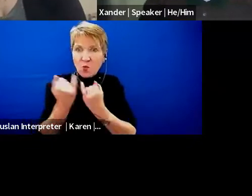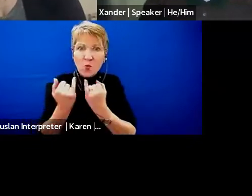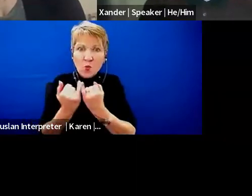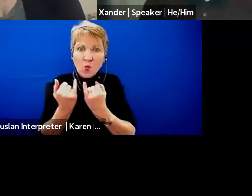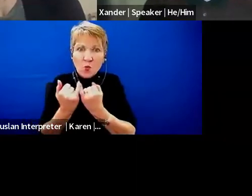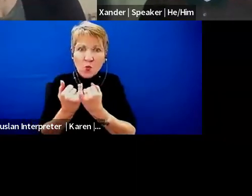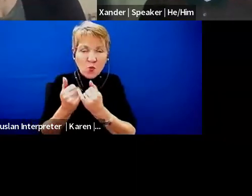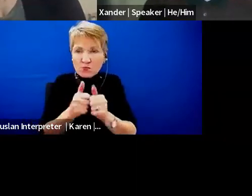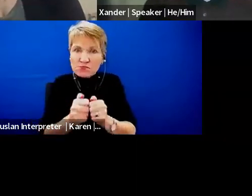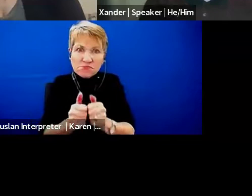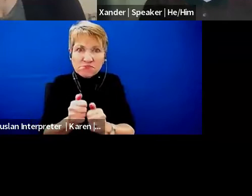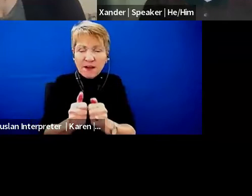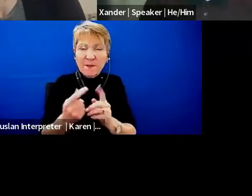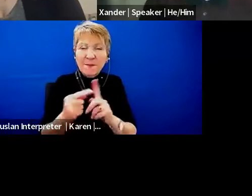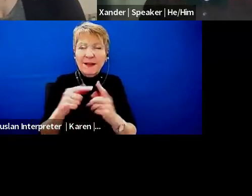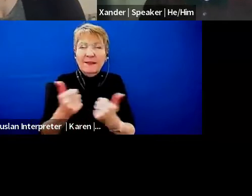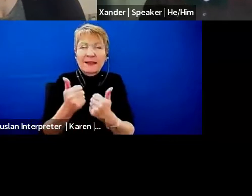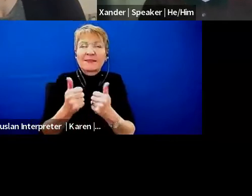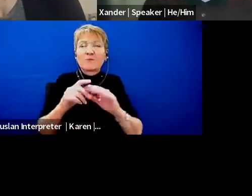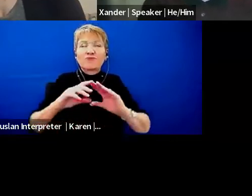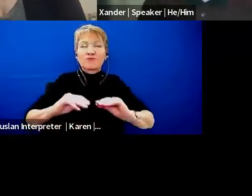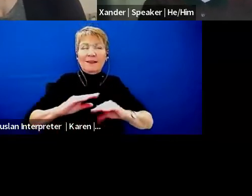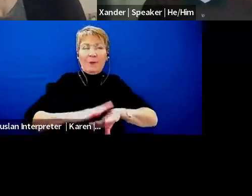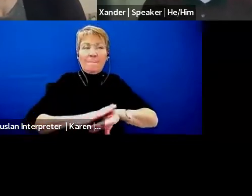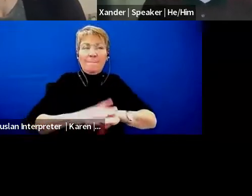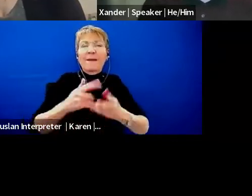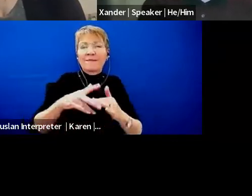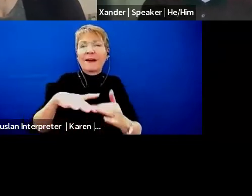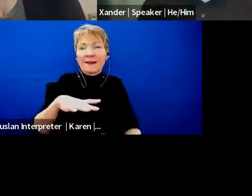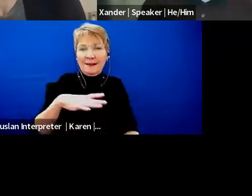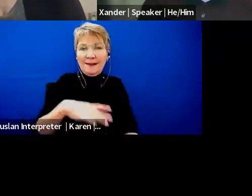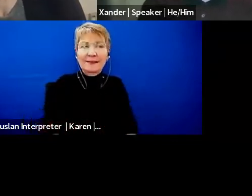but also the breaks that I needed, or if I needed them.